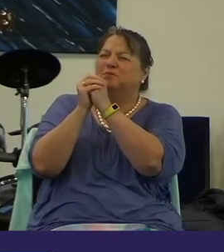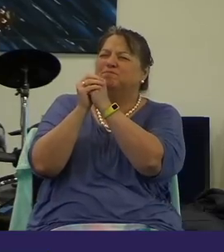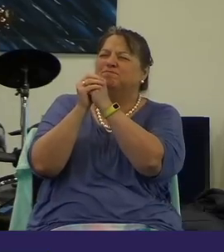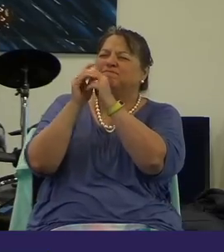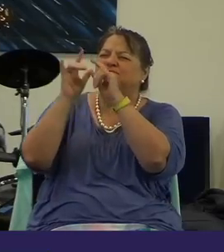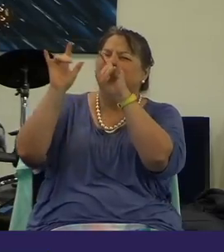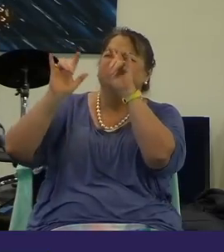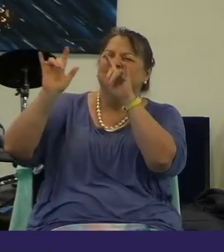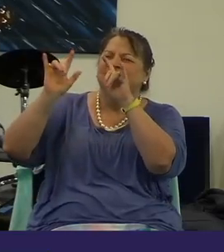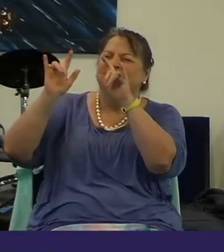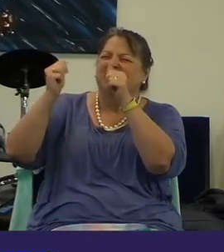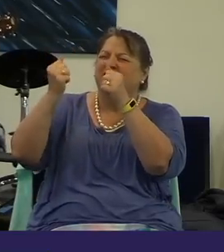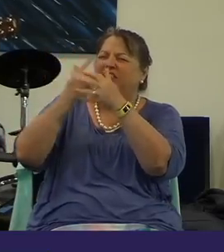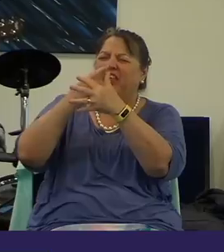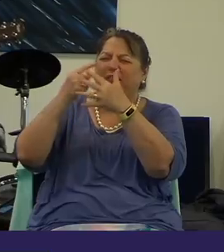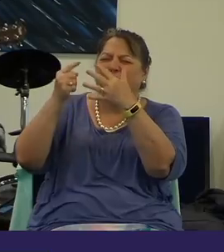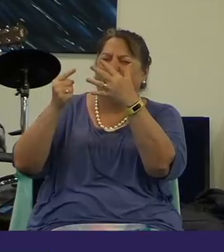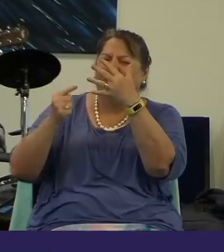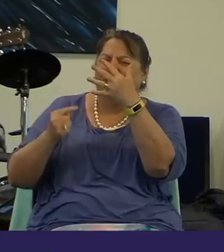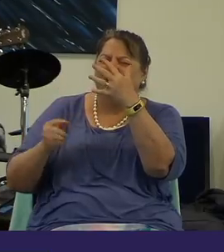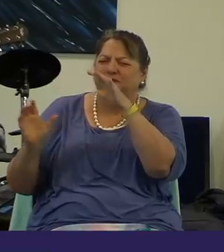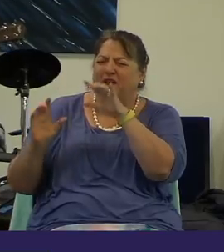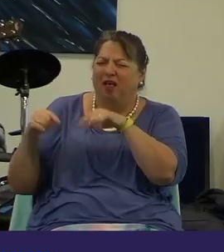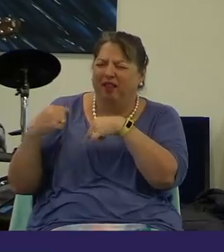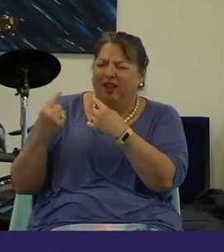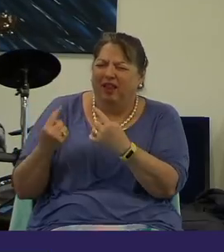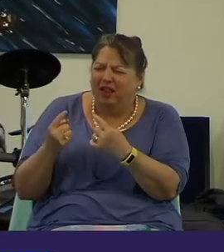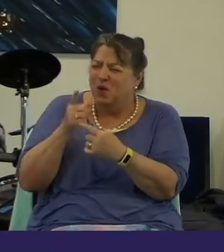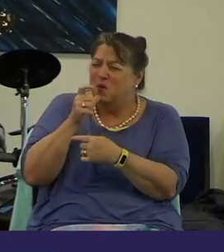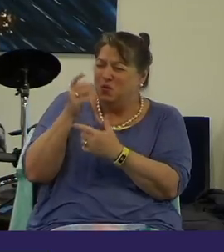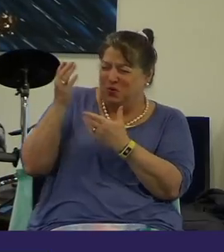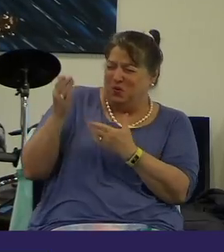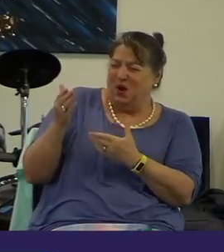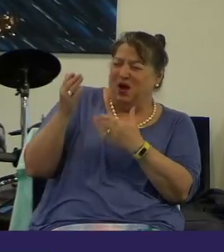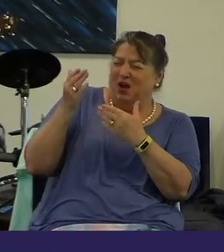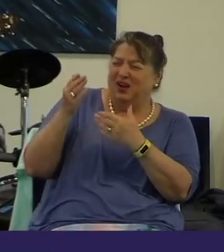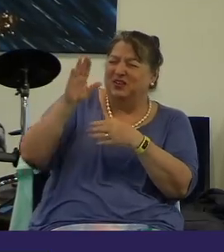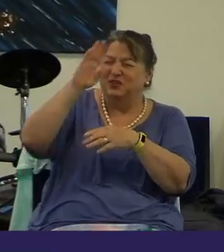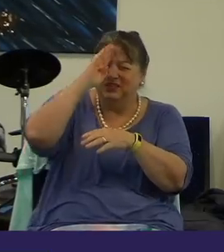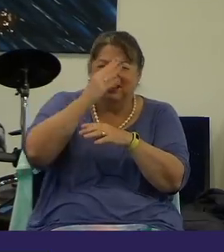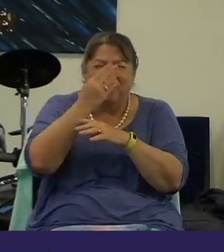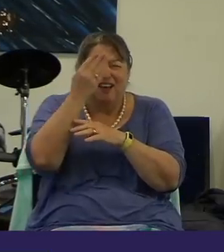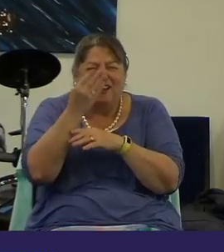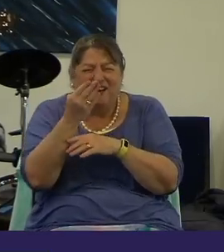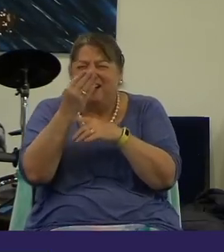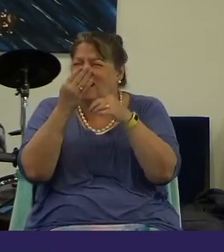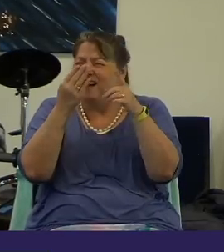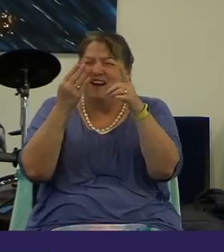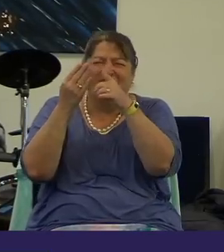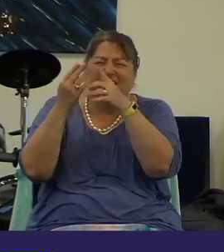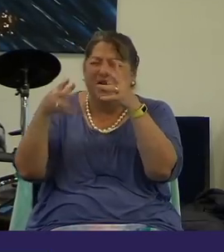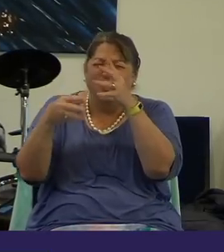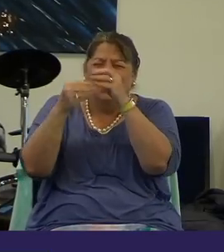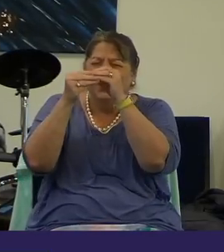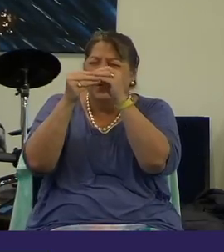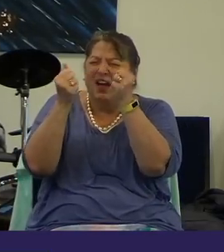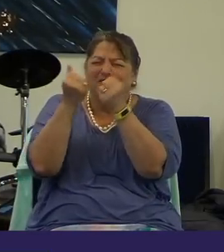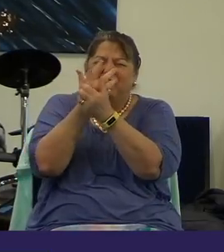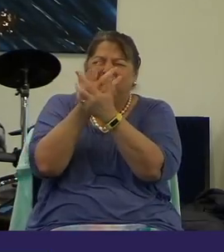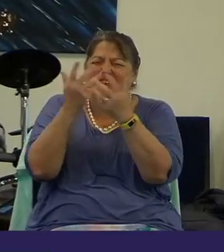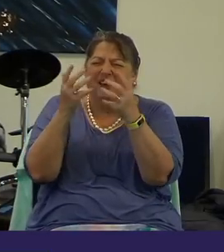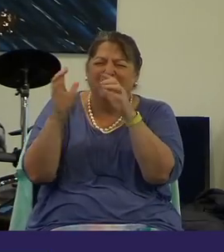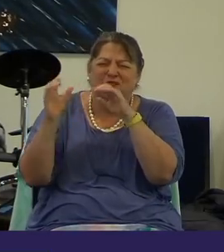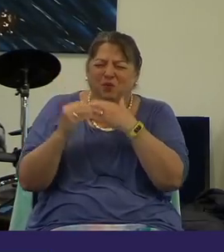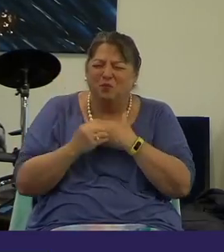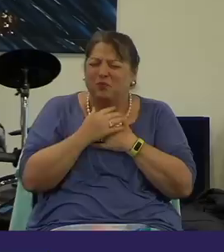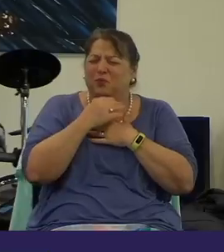for everything that you've done, for who you are, for who your son is, for everything that he does in our lives and will